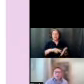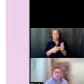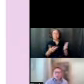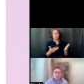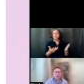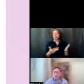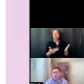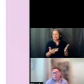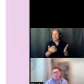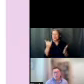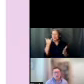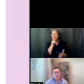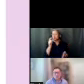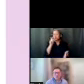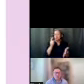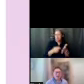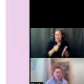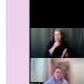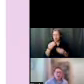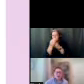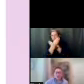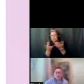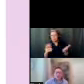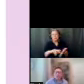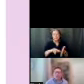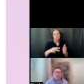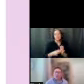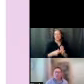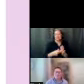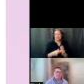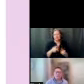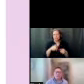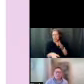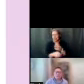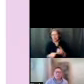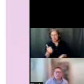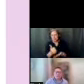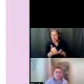with disability. And here, unfortunately, we say hide the child away.